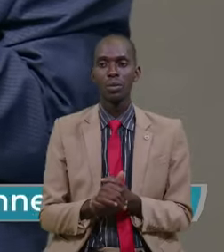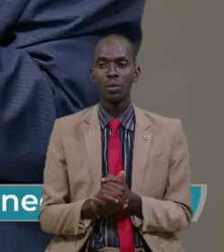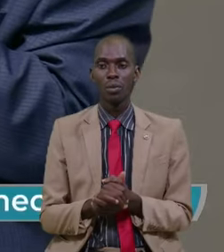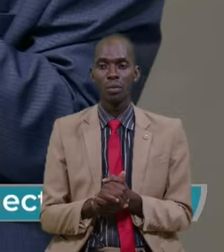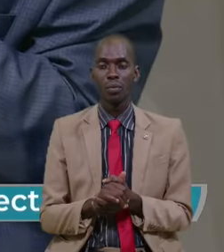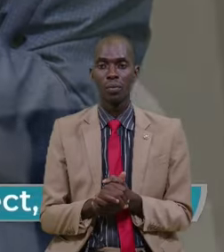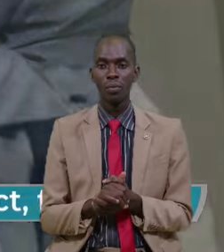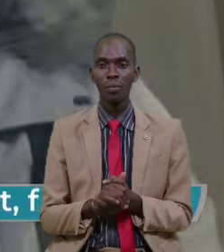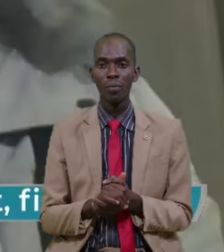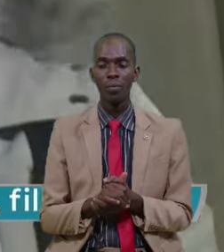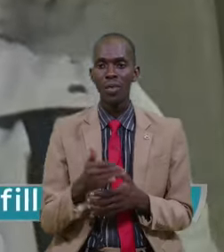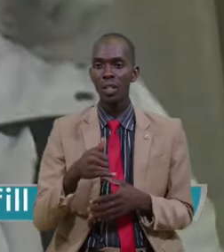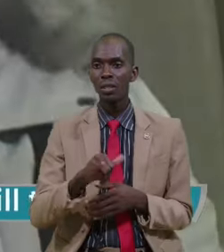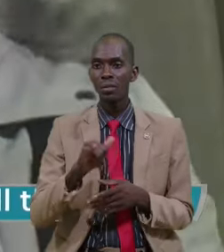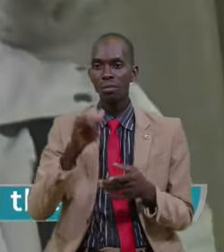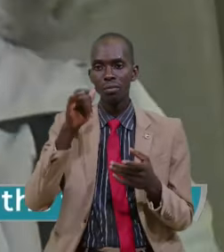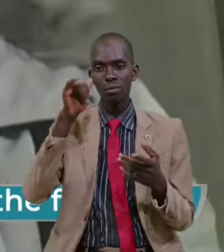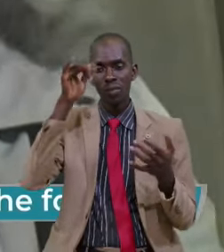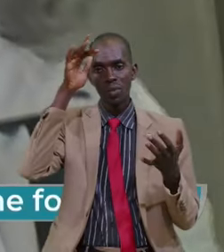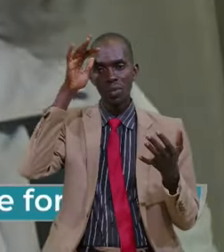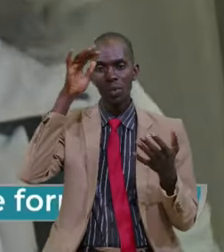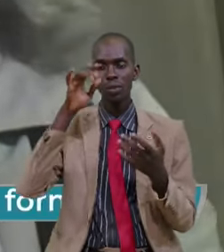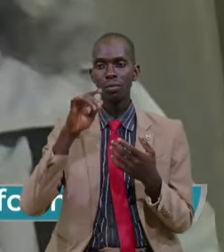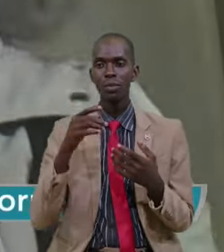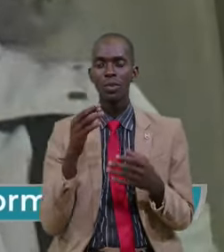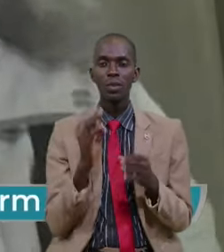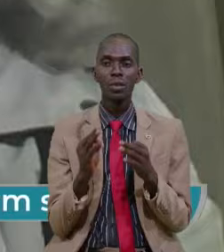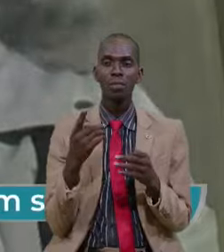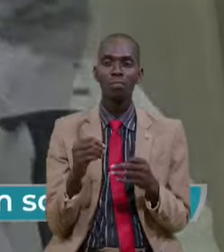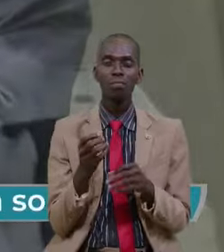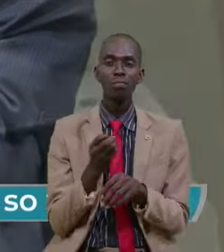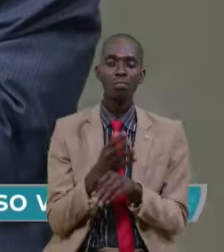Counselors, God bless you. Thank you very much.